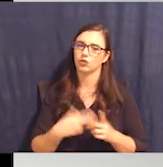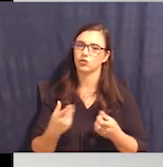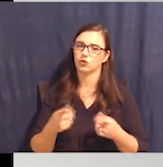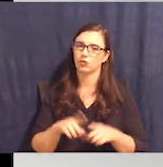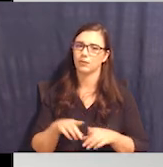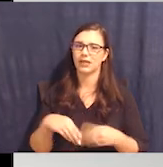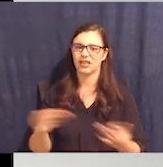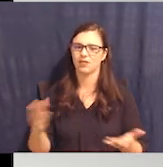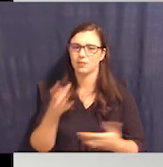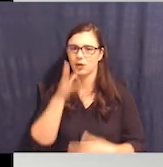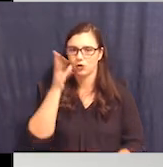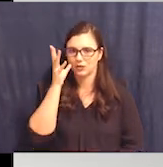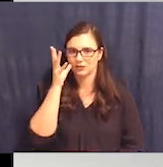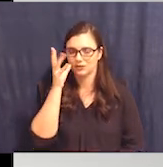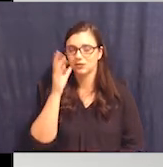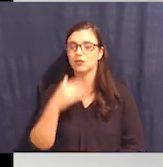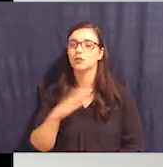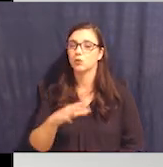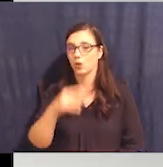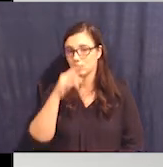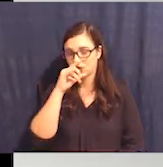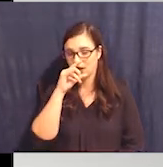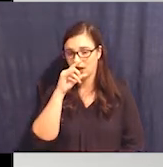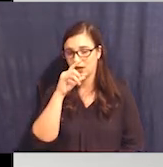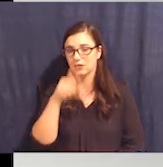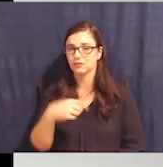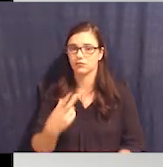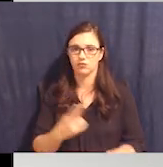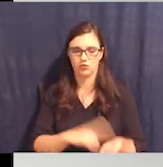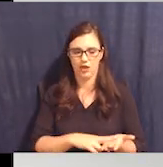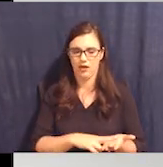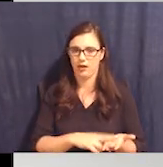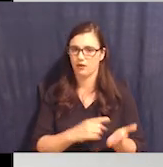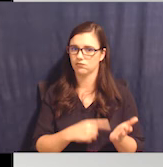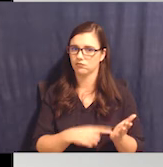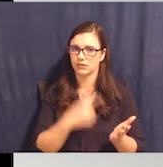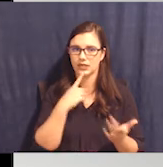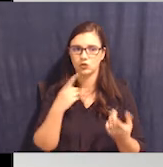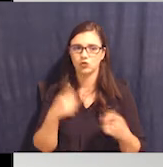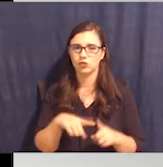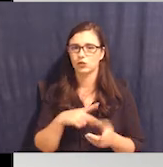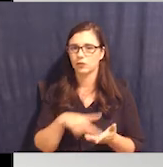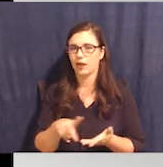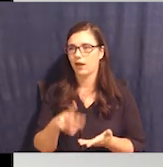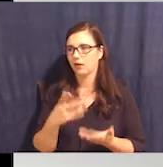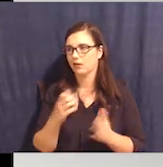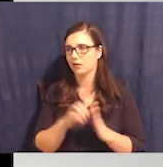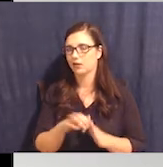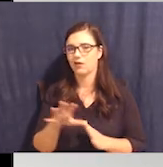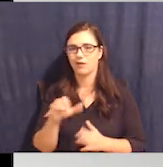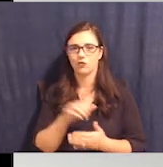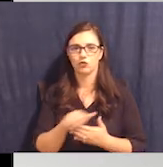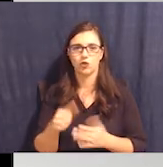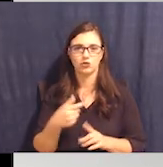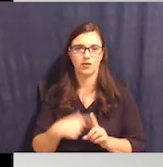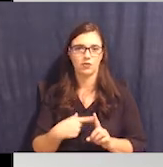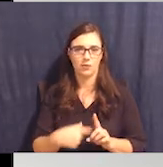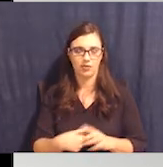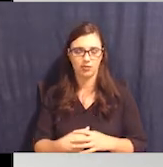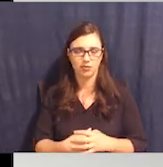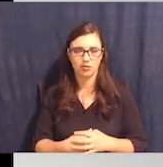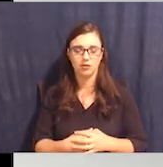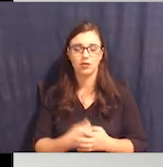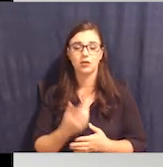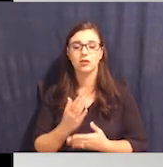a rental agreement we give parents, and you just have your child, sign it, saying he agrees to pay, let's say, $500 a